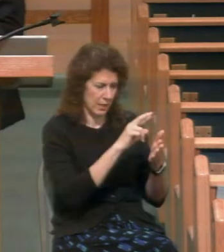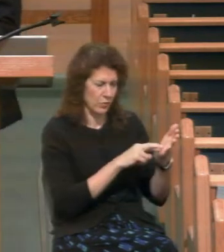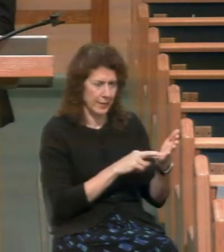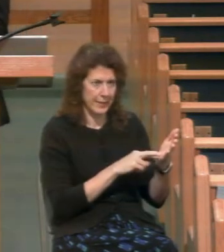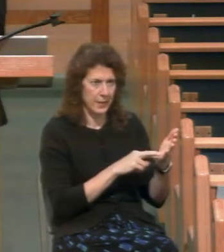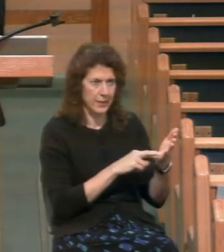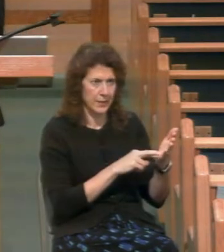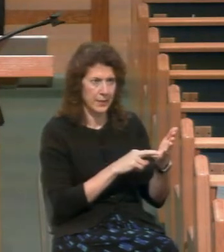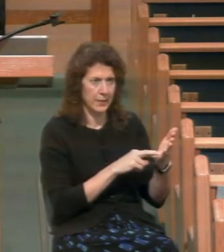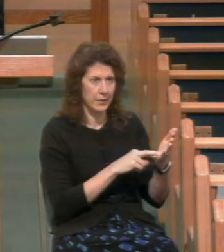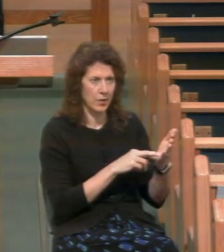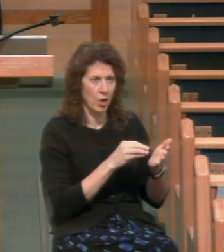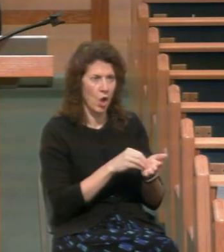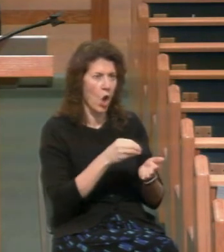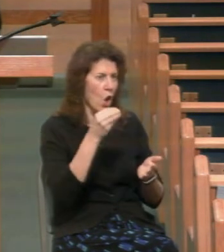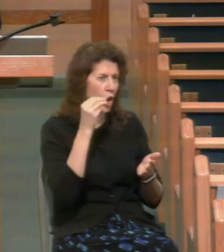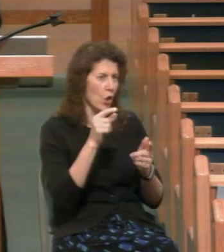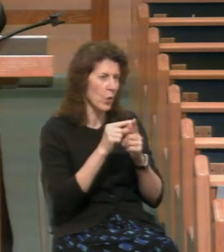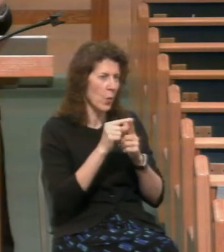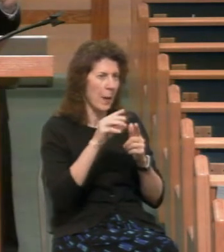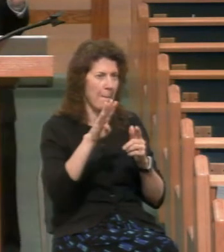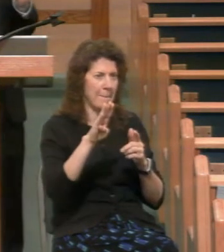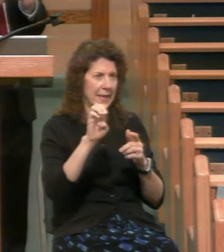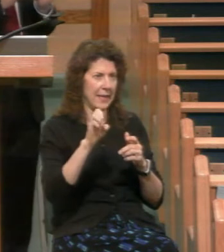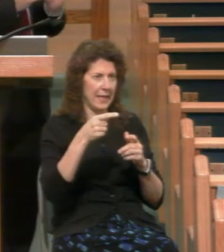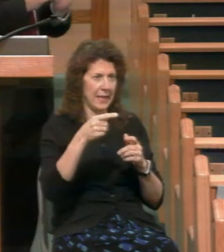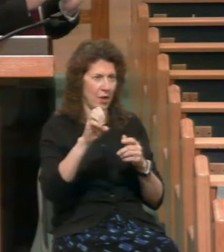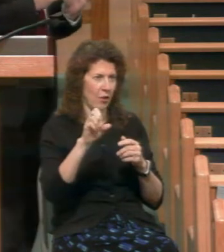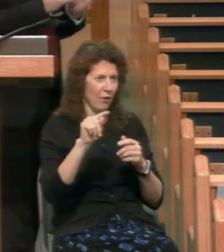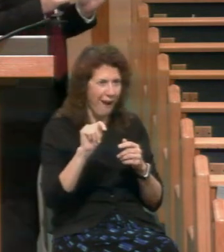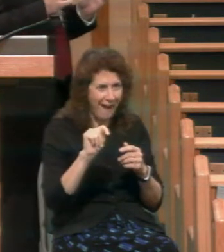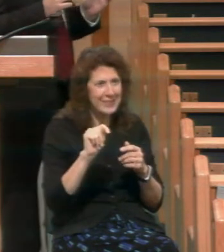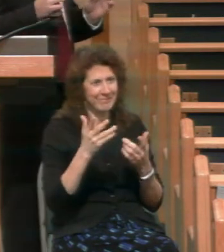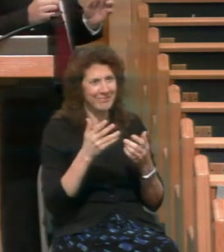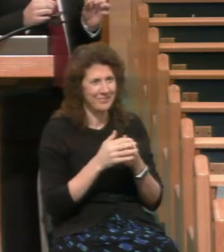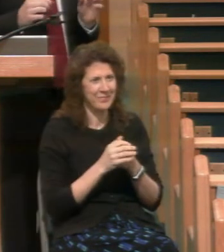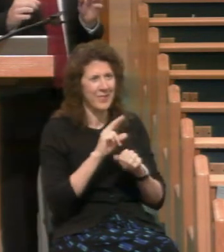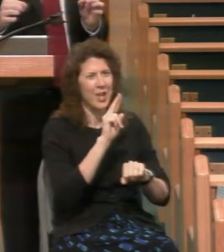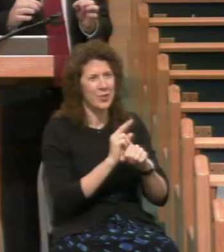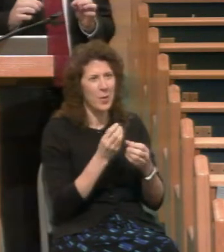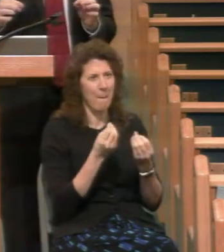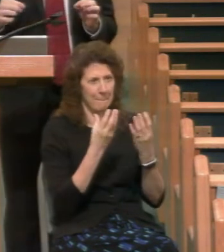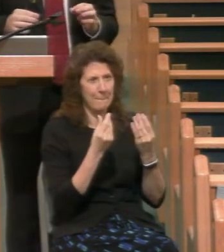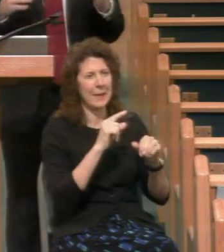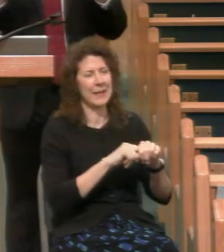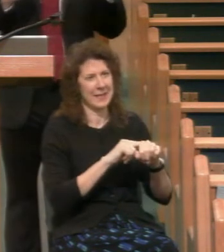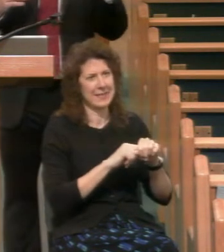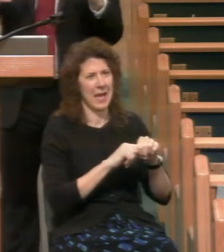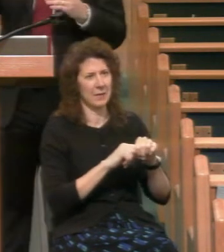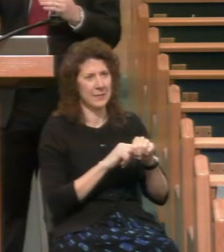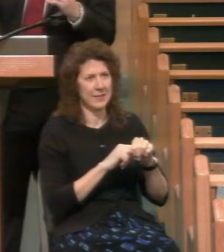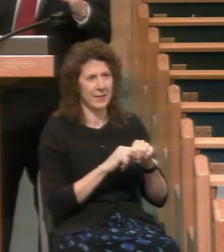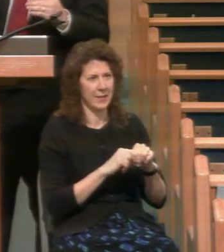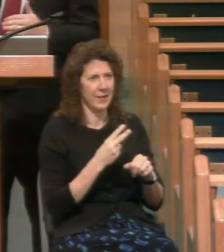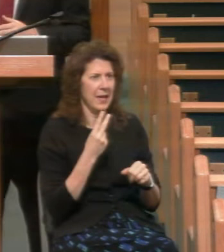genealogies, you'll get to learn the word begot a lot. But there's some neat little snippets of information that they give in there, and you see where